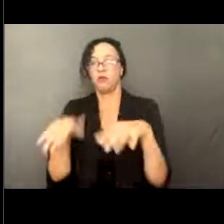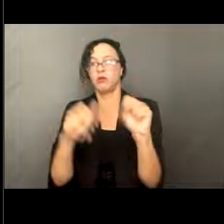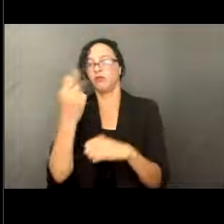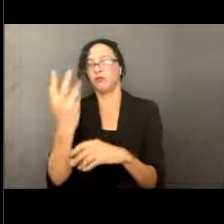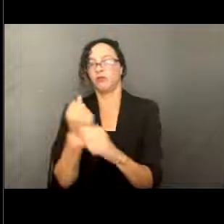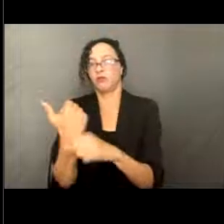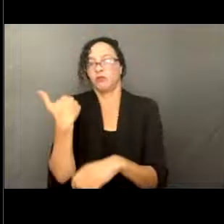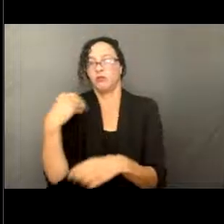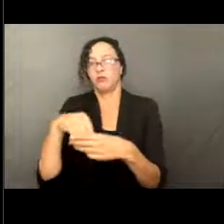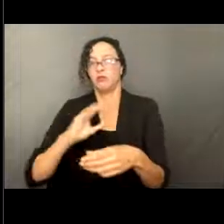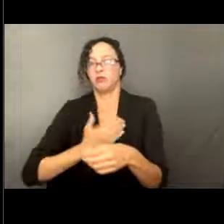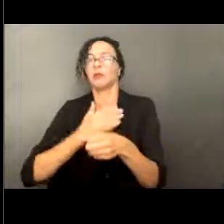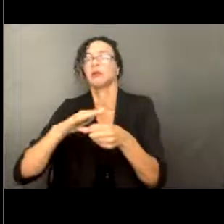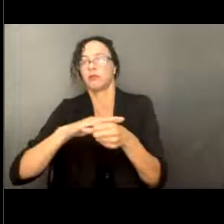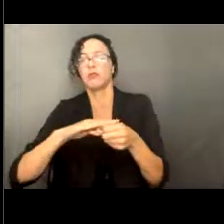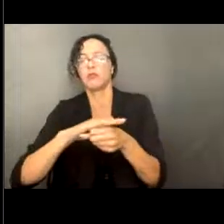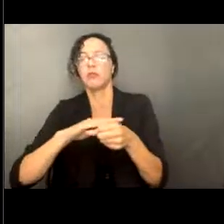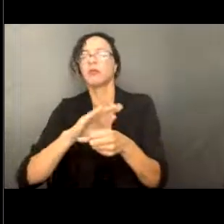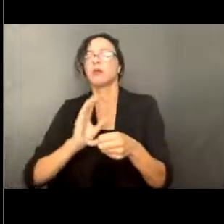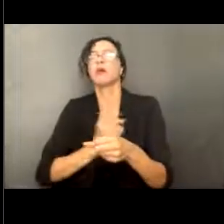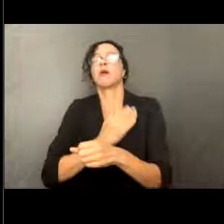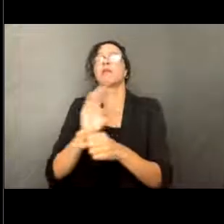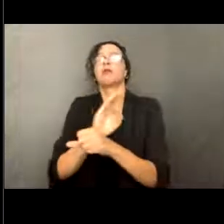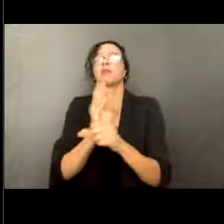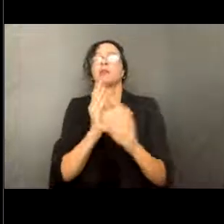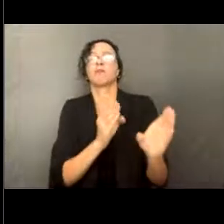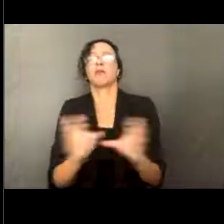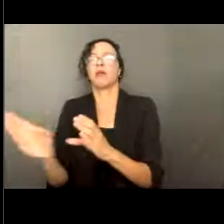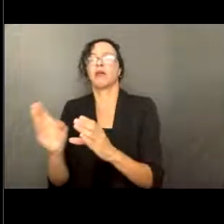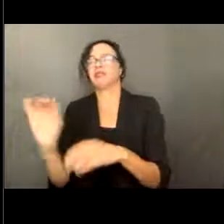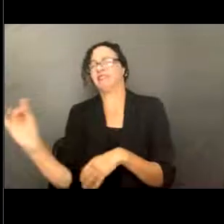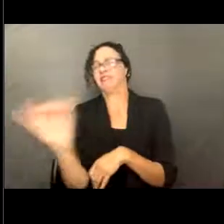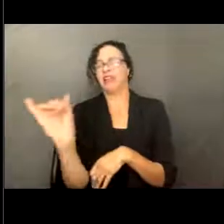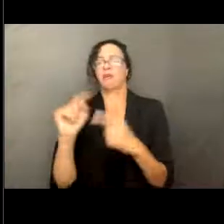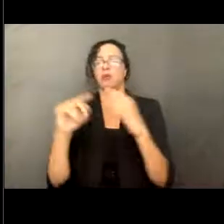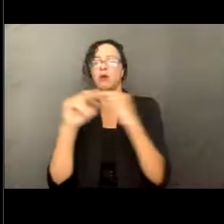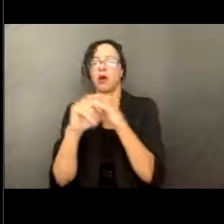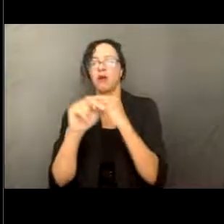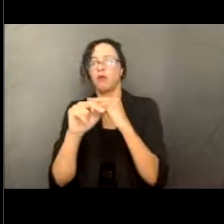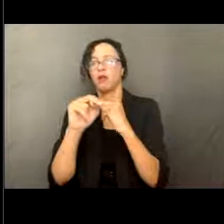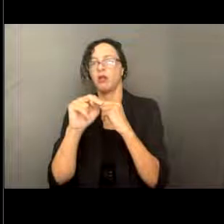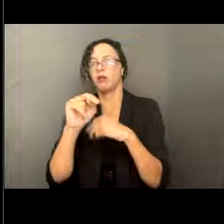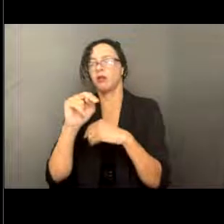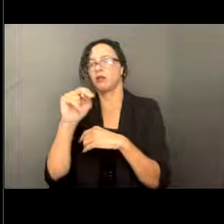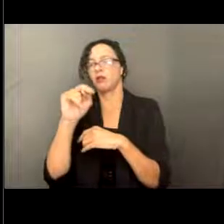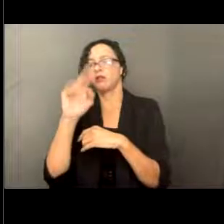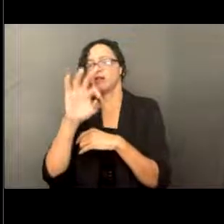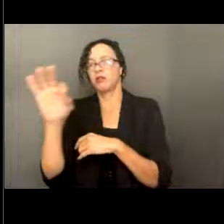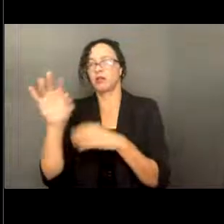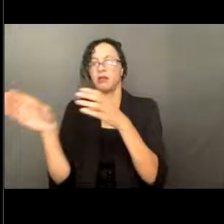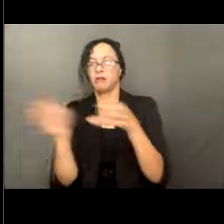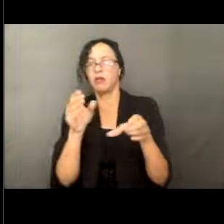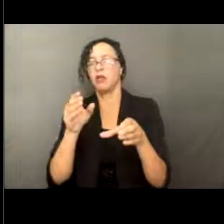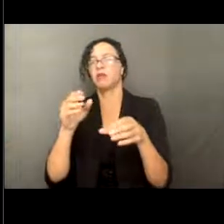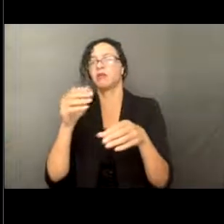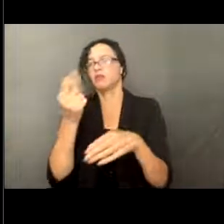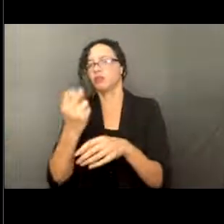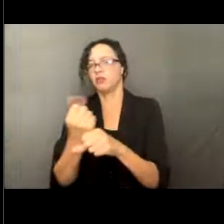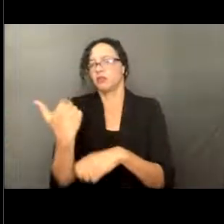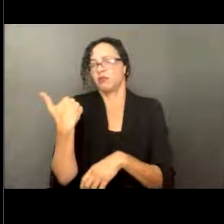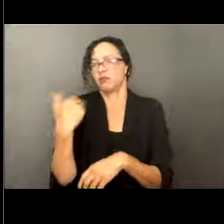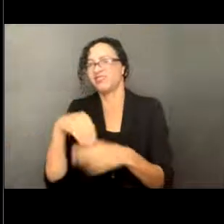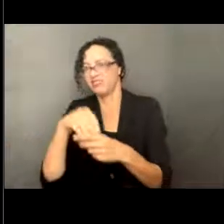this business plan is very similar to the Highway 99 business plan that was done a few years back in the San Joaquin Valley.